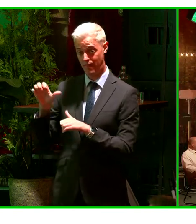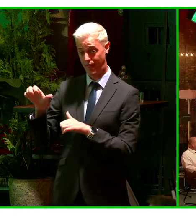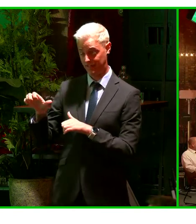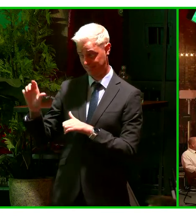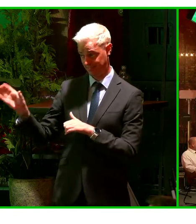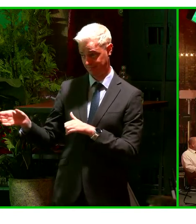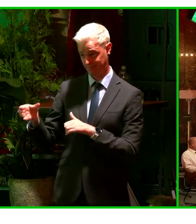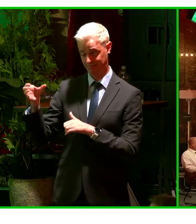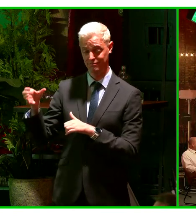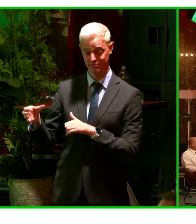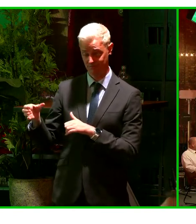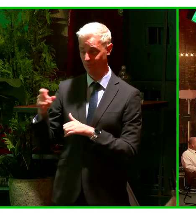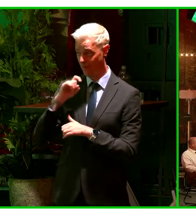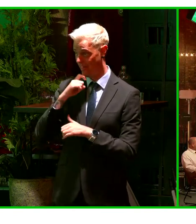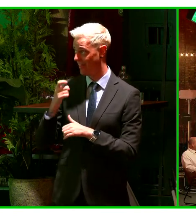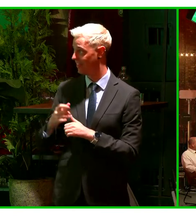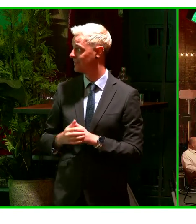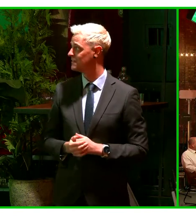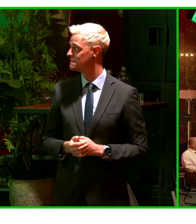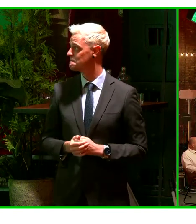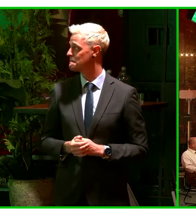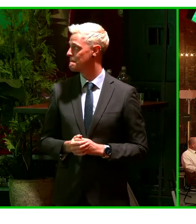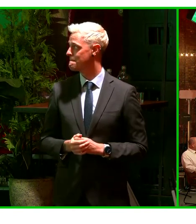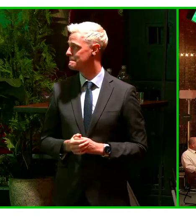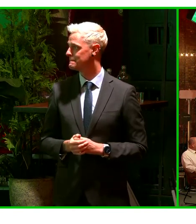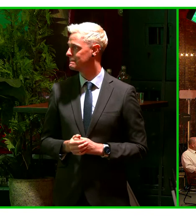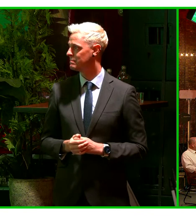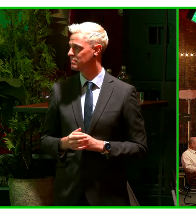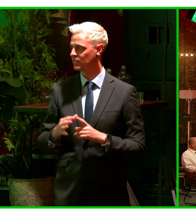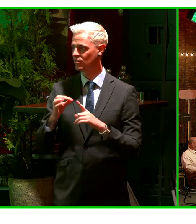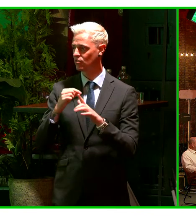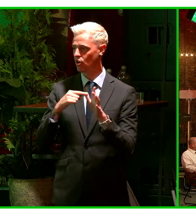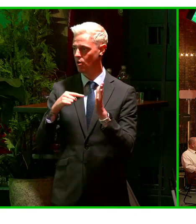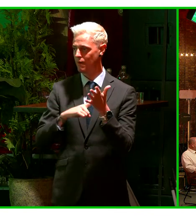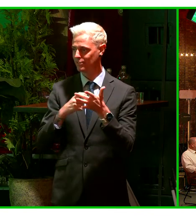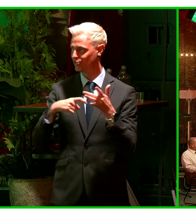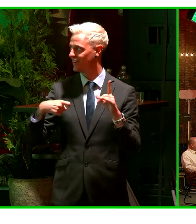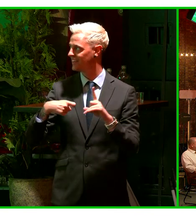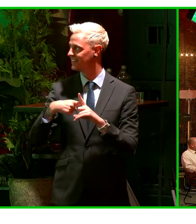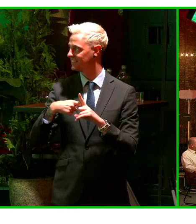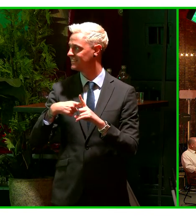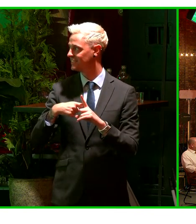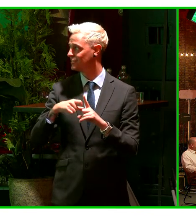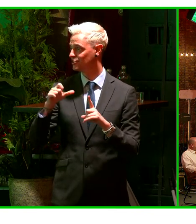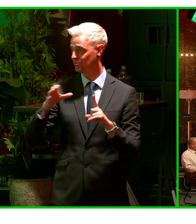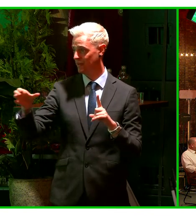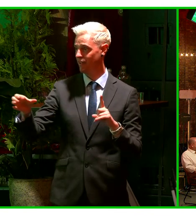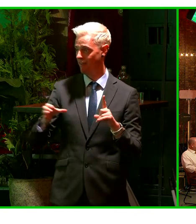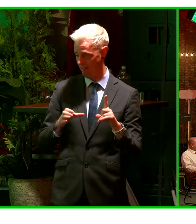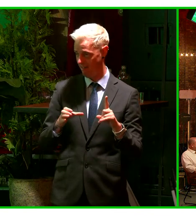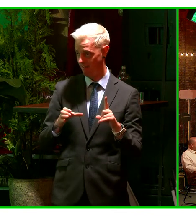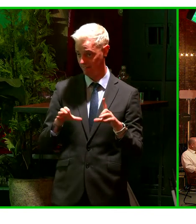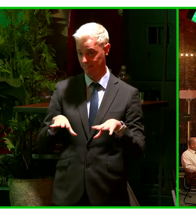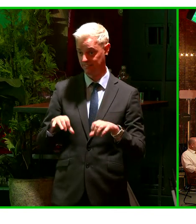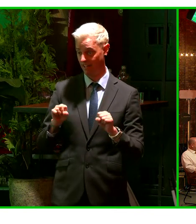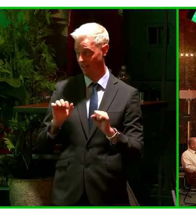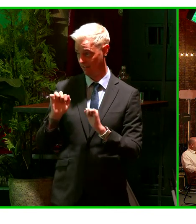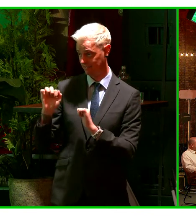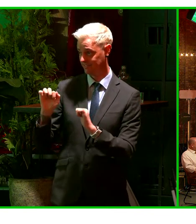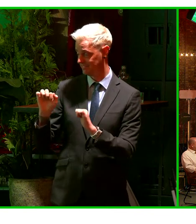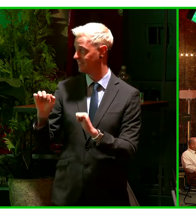is in trouble. It was remiss of me, actually. Patrick Alcorn was going to come in at the beginning.